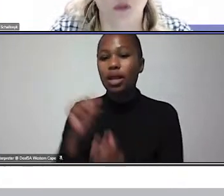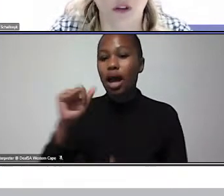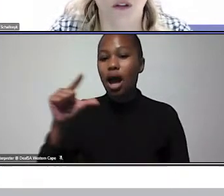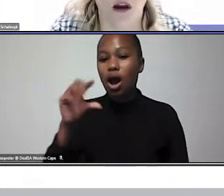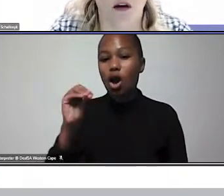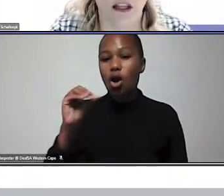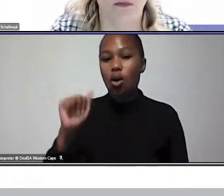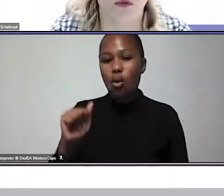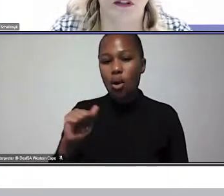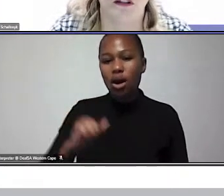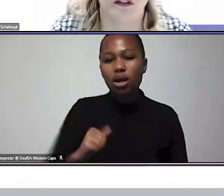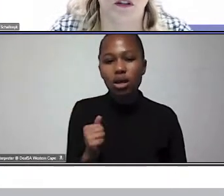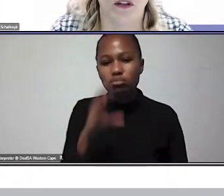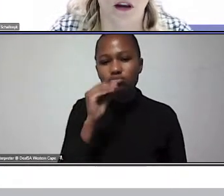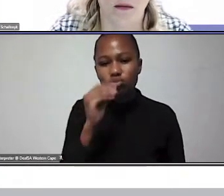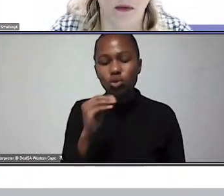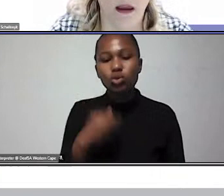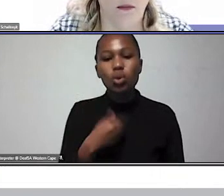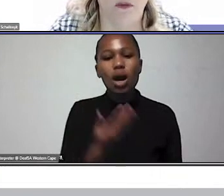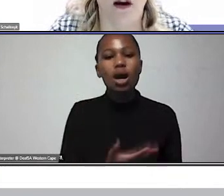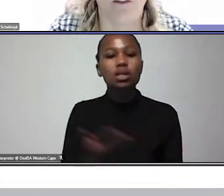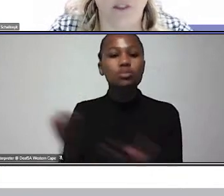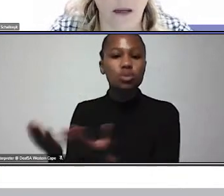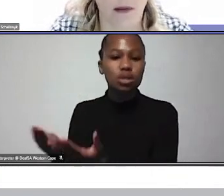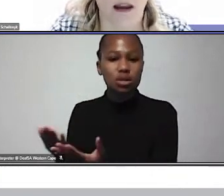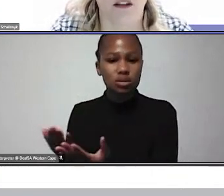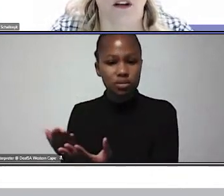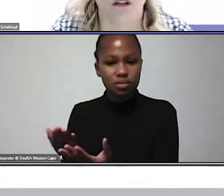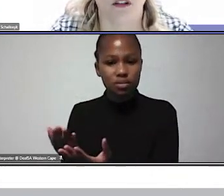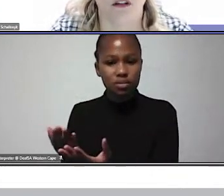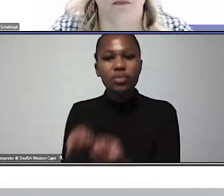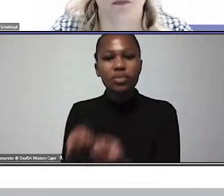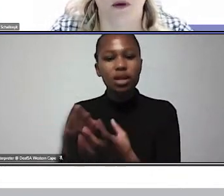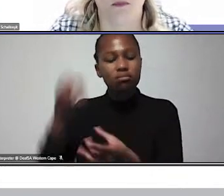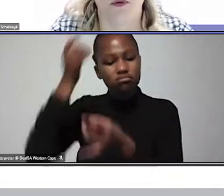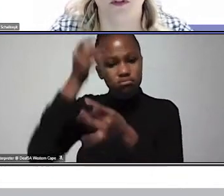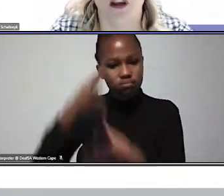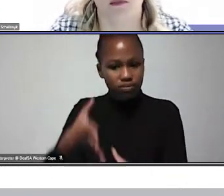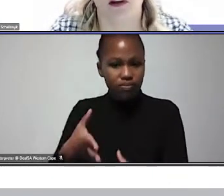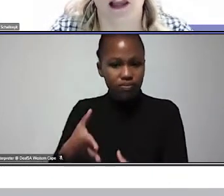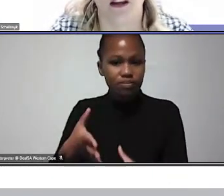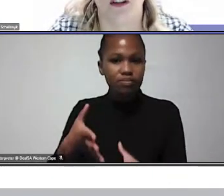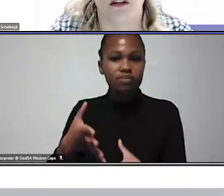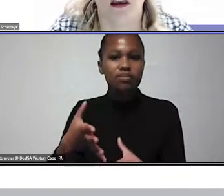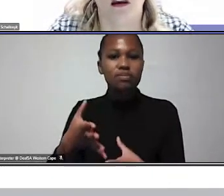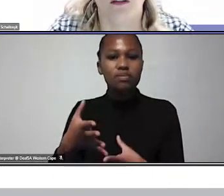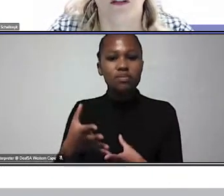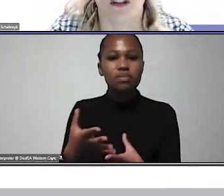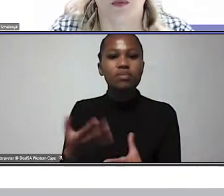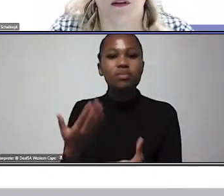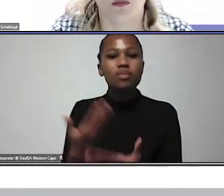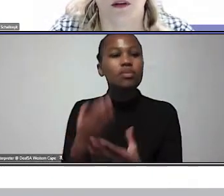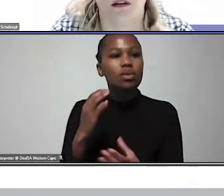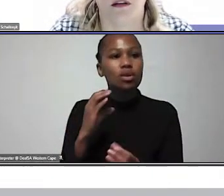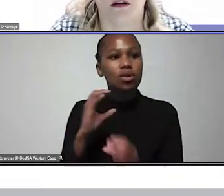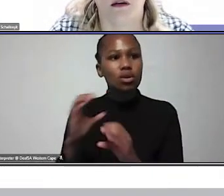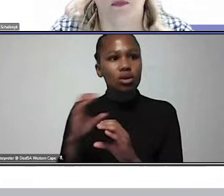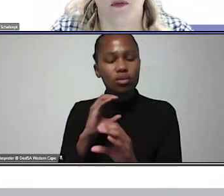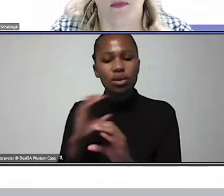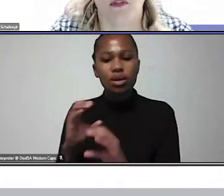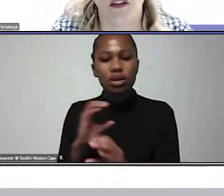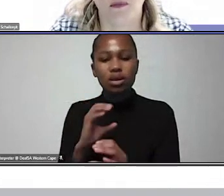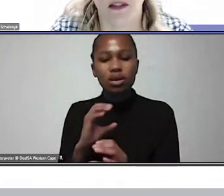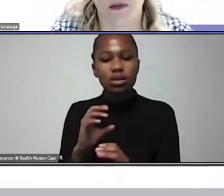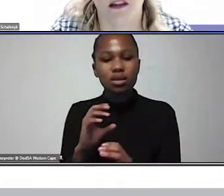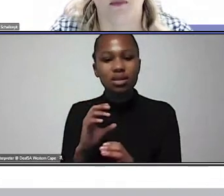come and talk to our exporters to provide feedback. So to improve the communication, not just